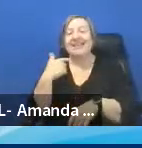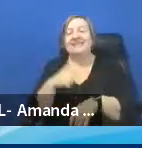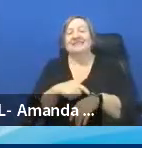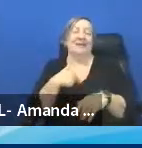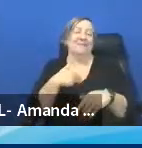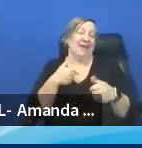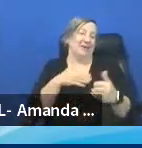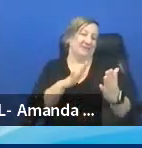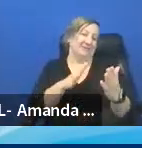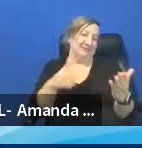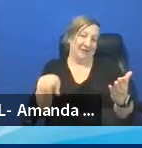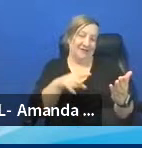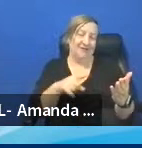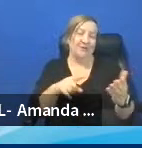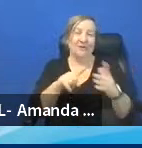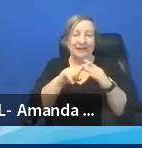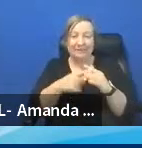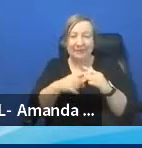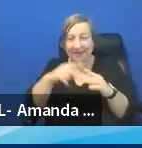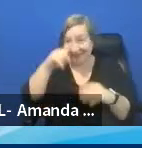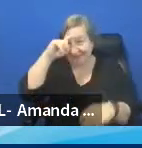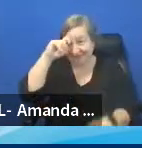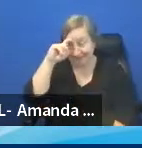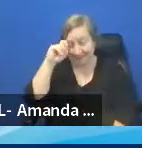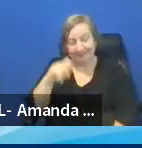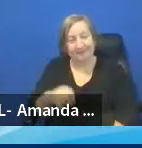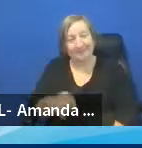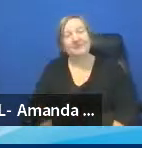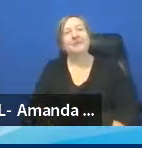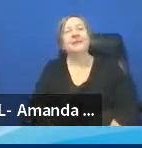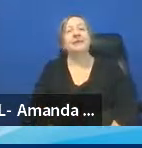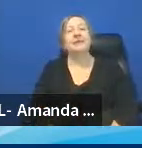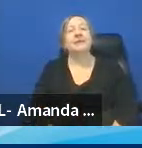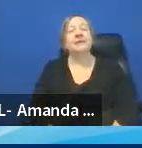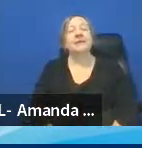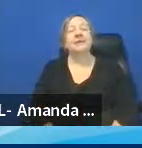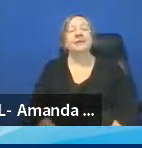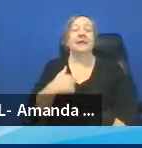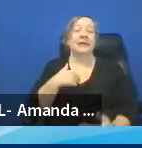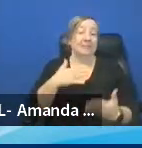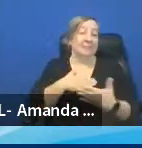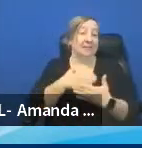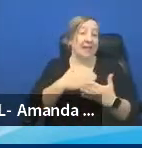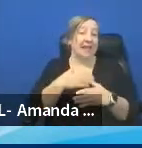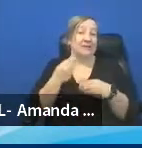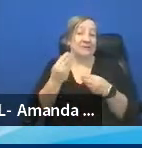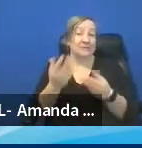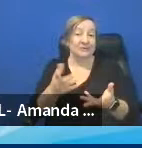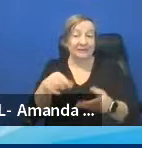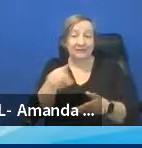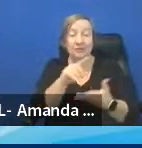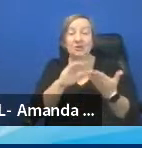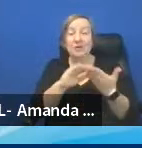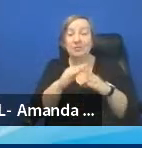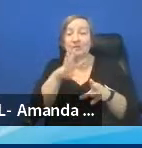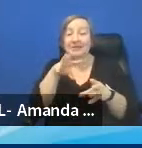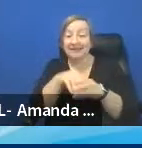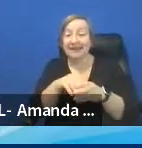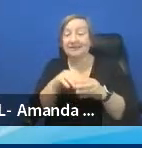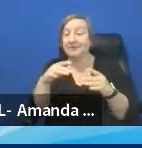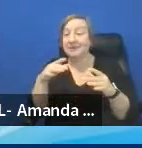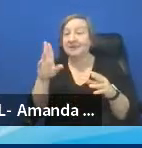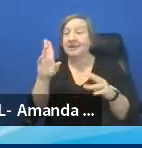you was near the beginning of summer. And I'm glad to give you a community engagement update.